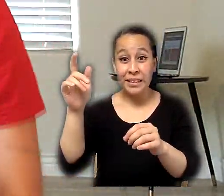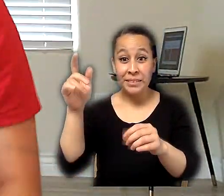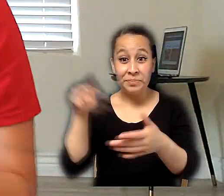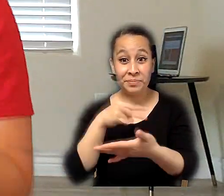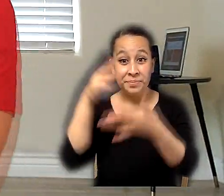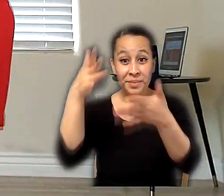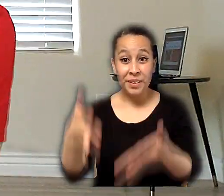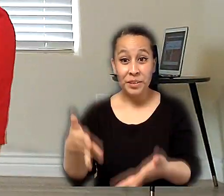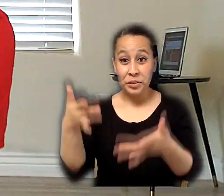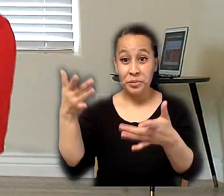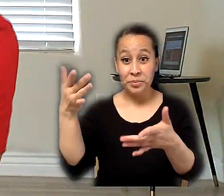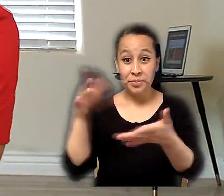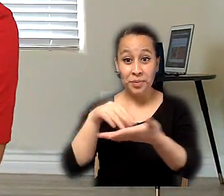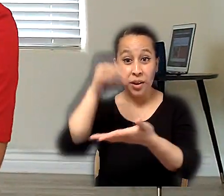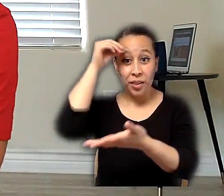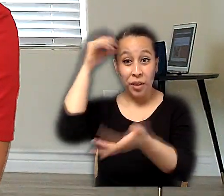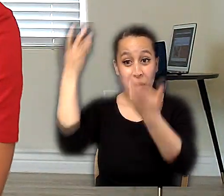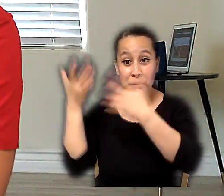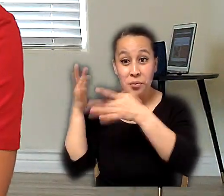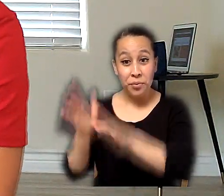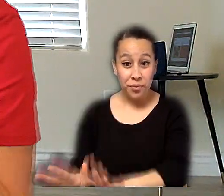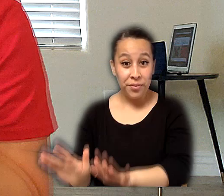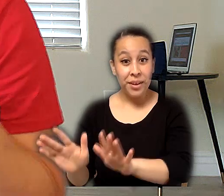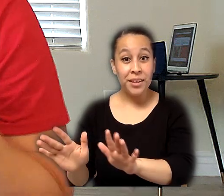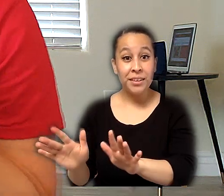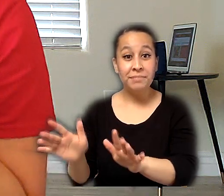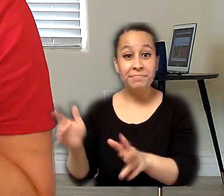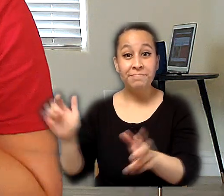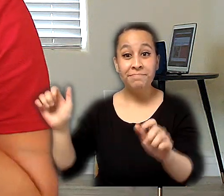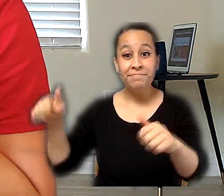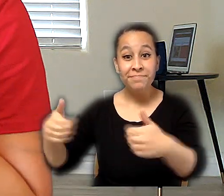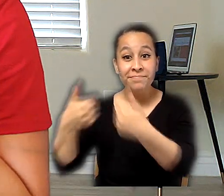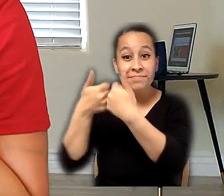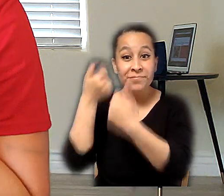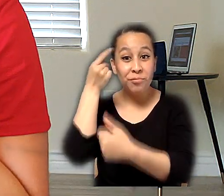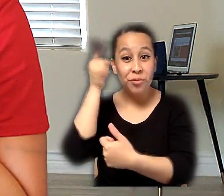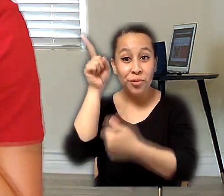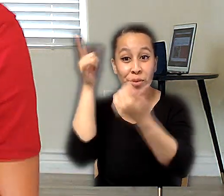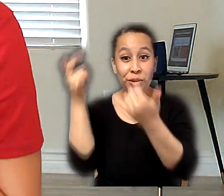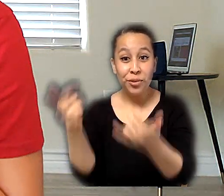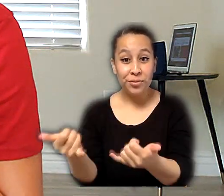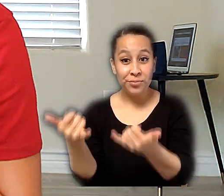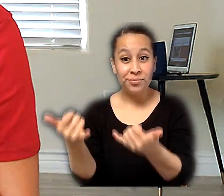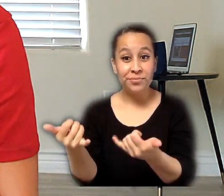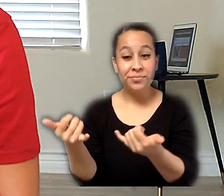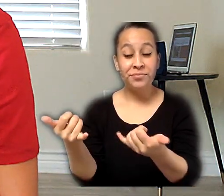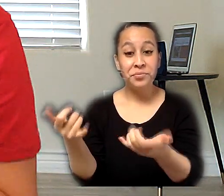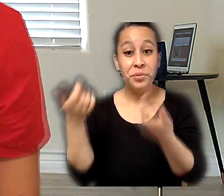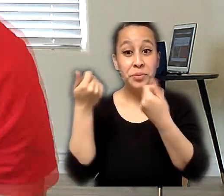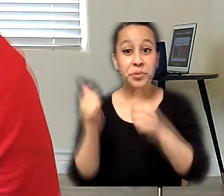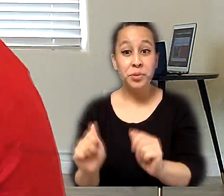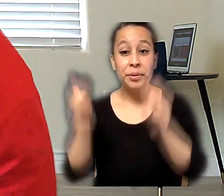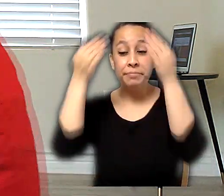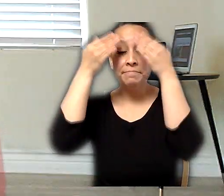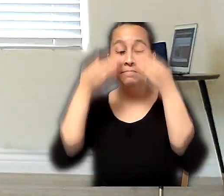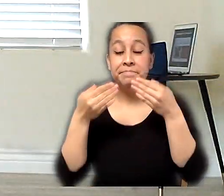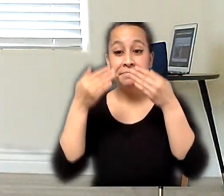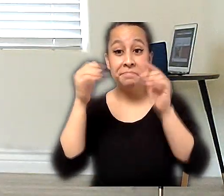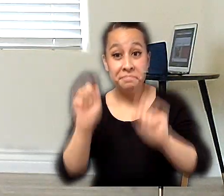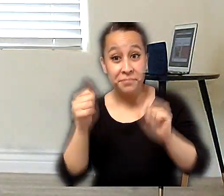Since we learned the whole letter A, I have a challenge for you today. Try and do it with your eyes closed. Can we try it?